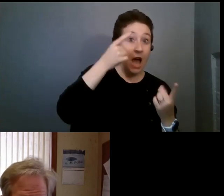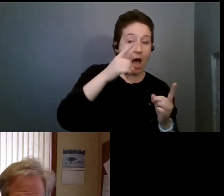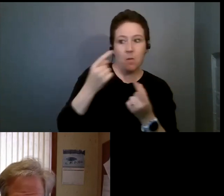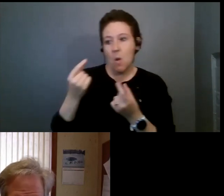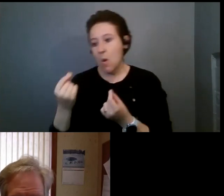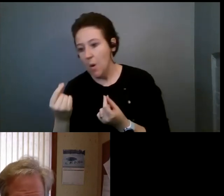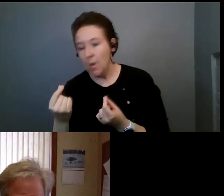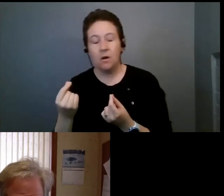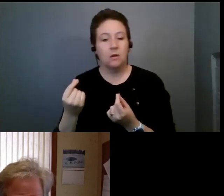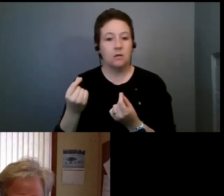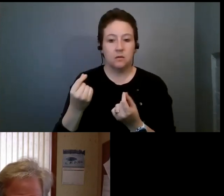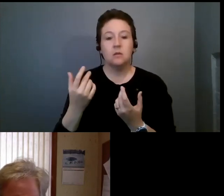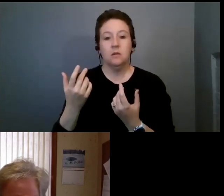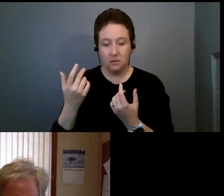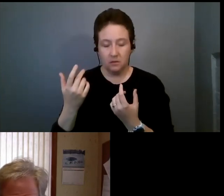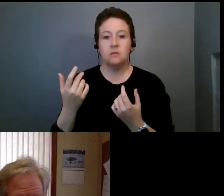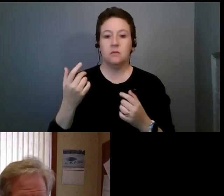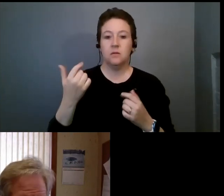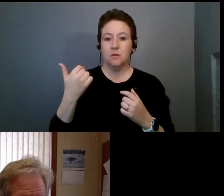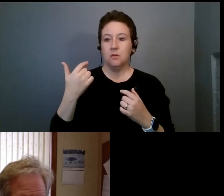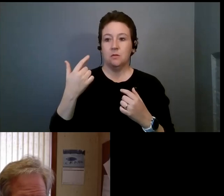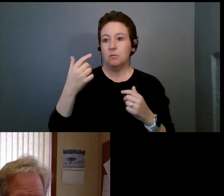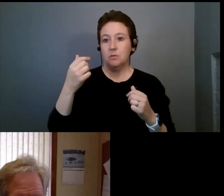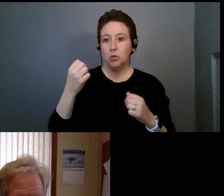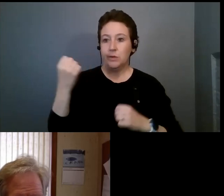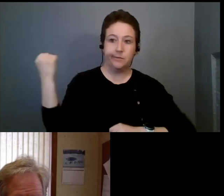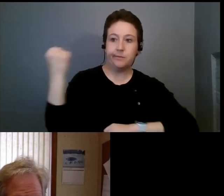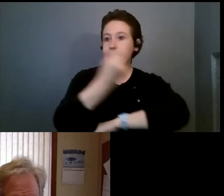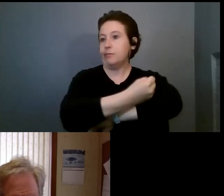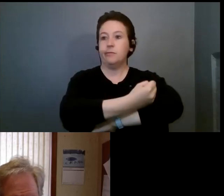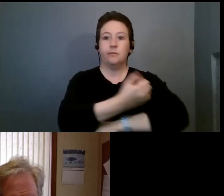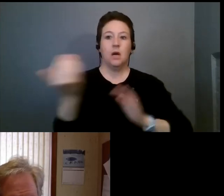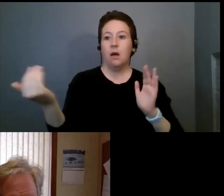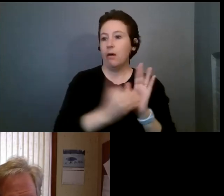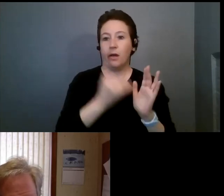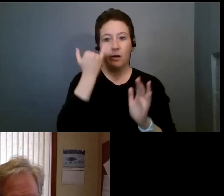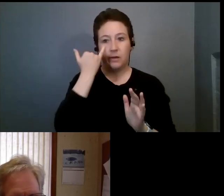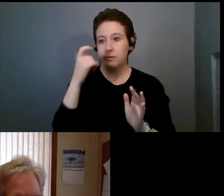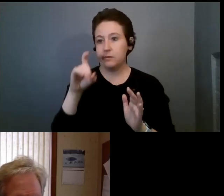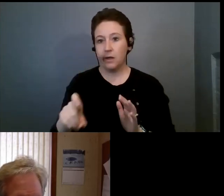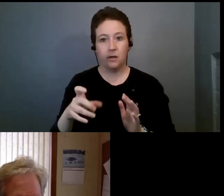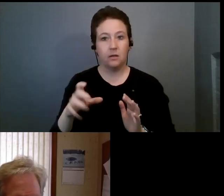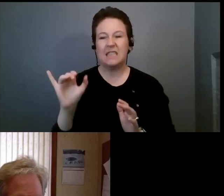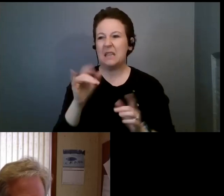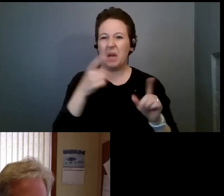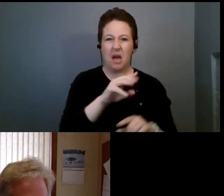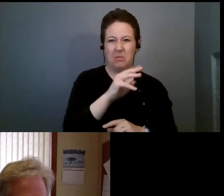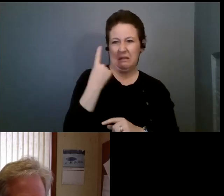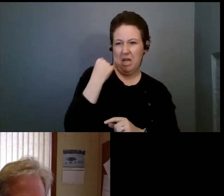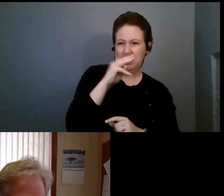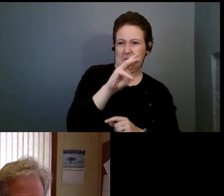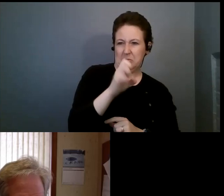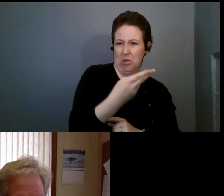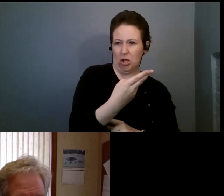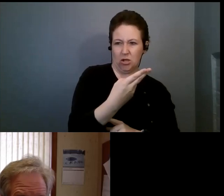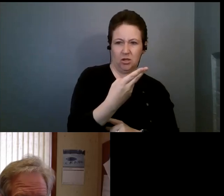to if needed, to shut the whole campus down again, as we did last year, basically